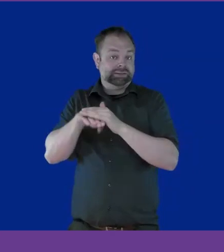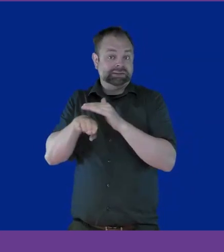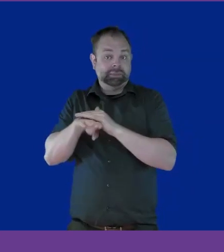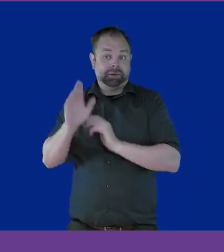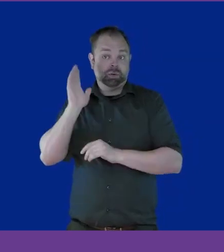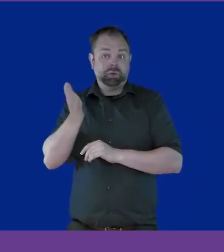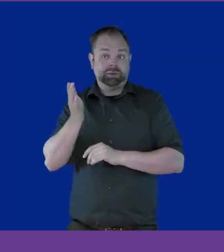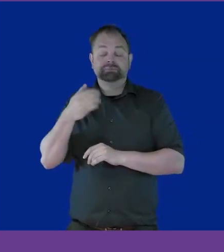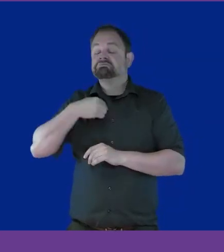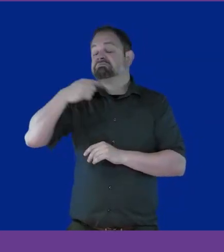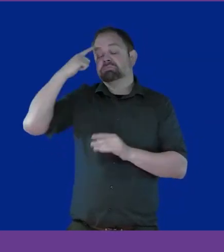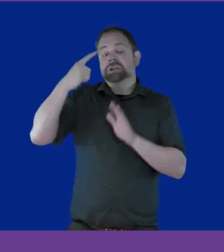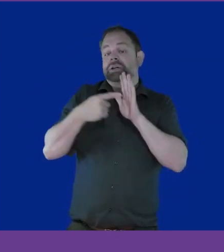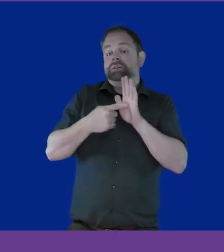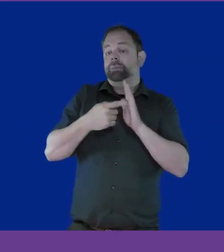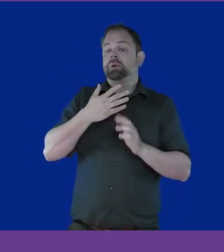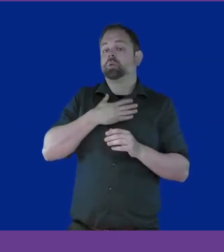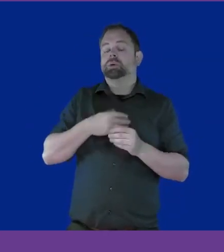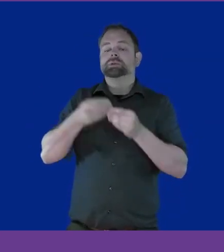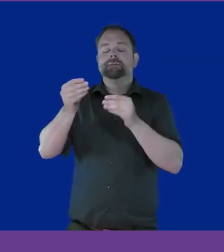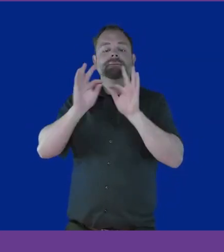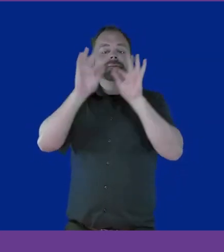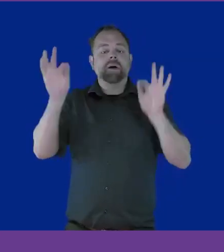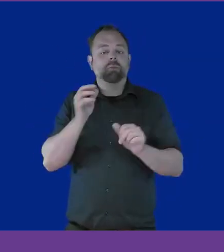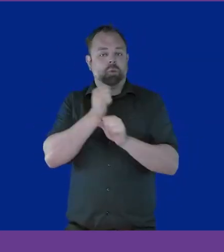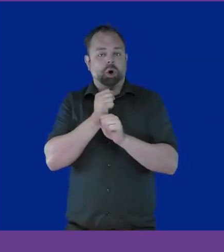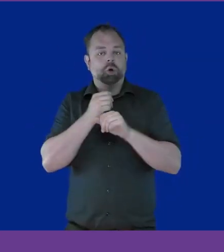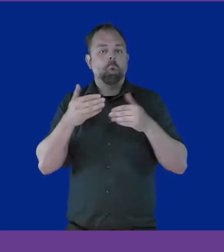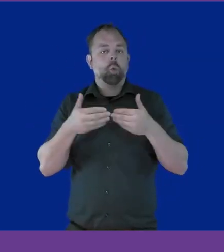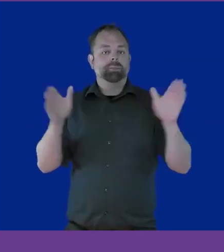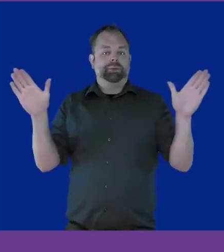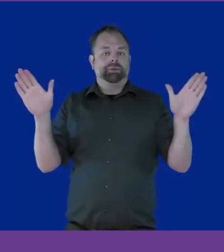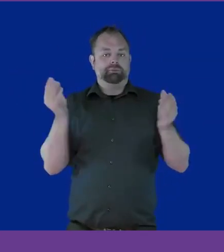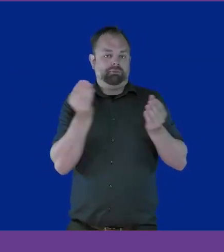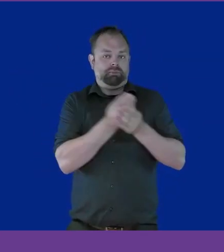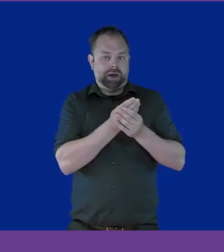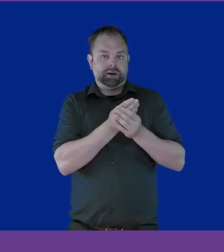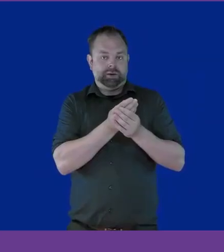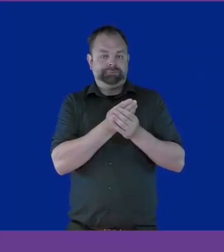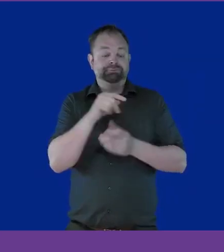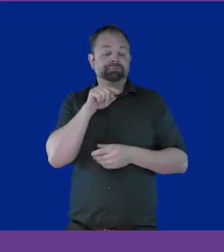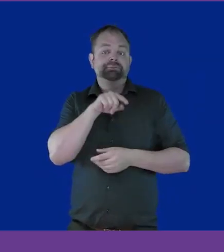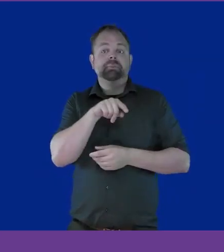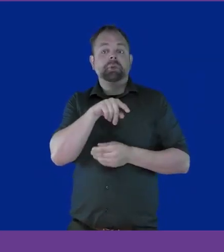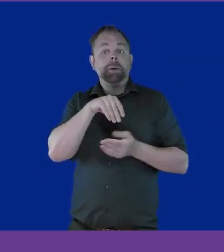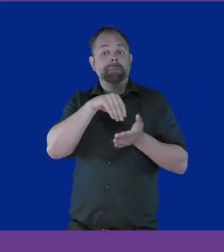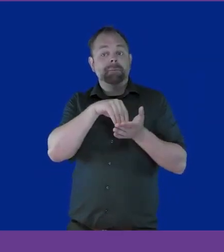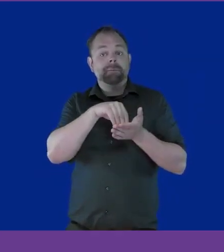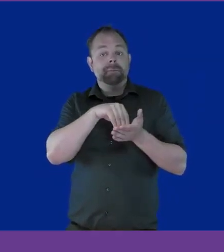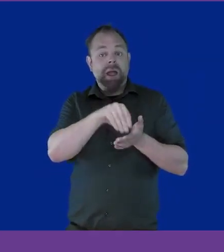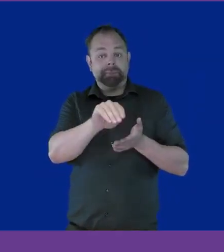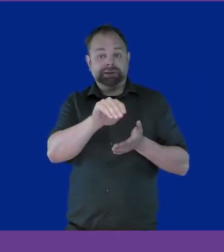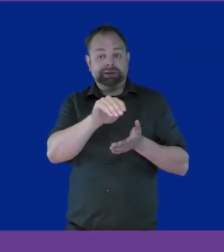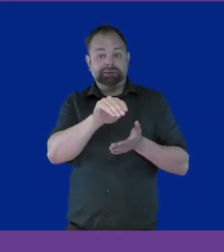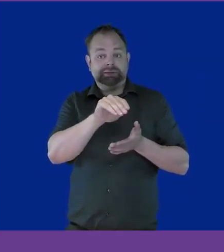initiation of payments or aggregation of information of payment accounts that was introduced with the second